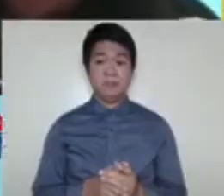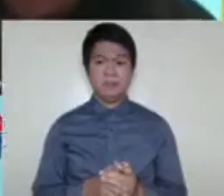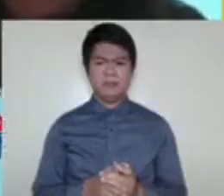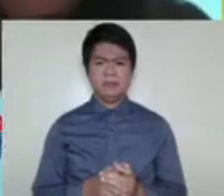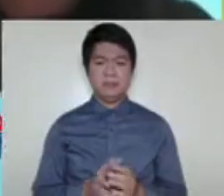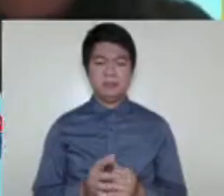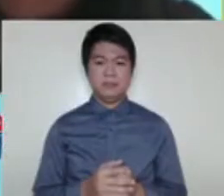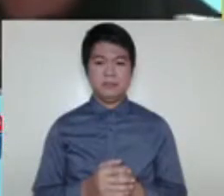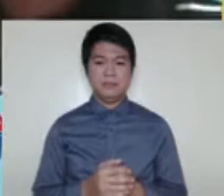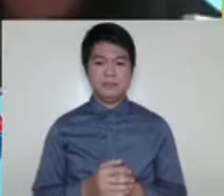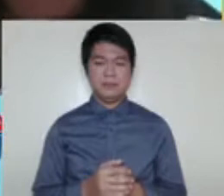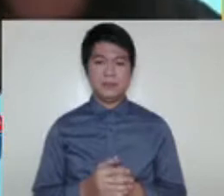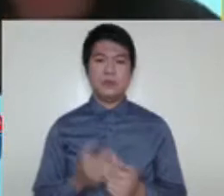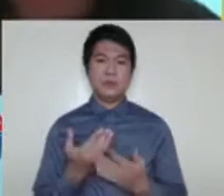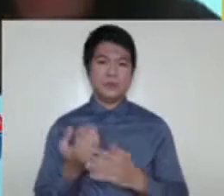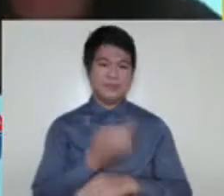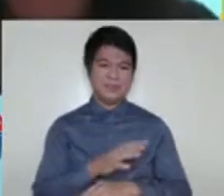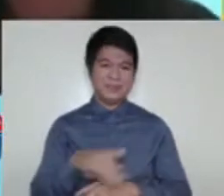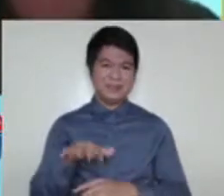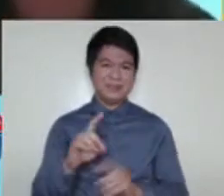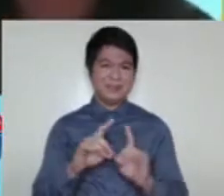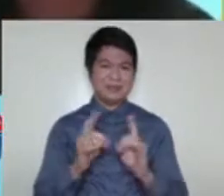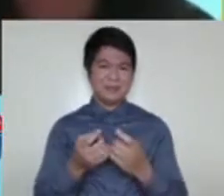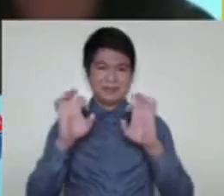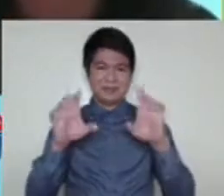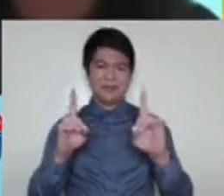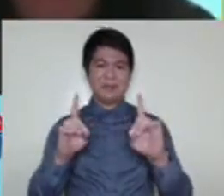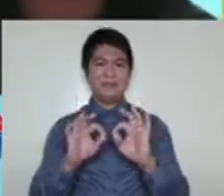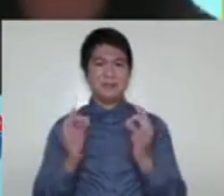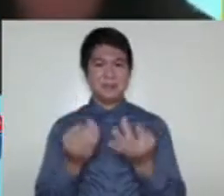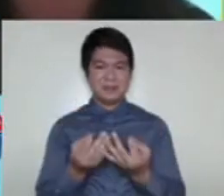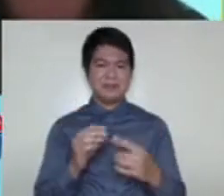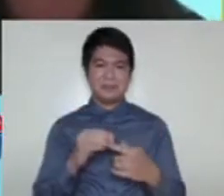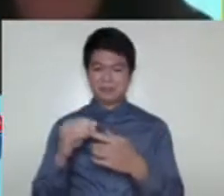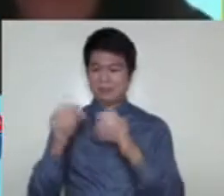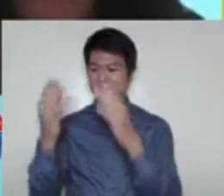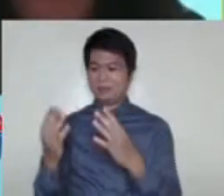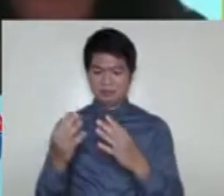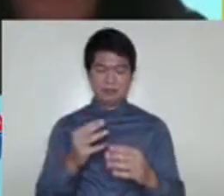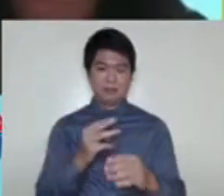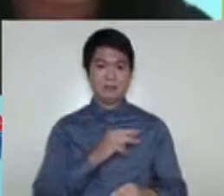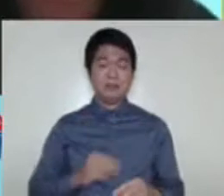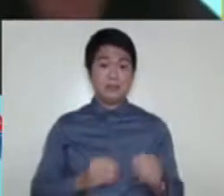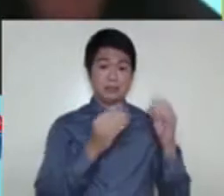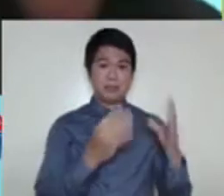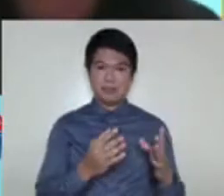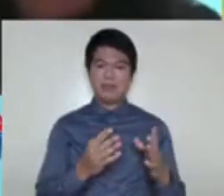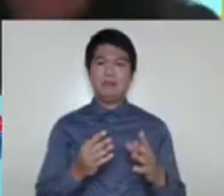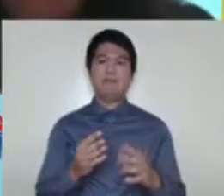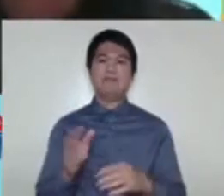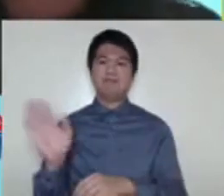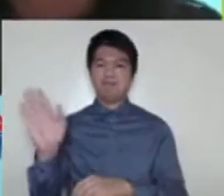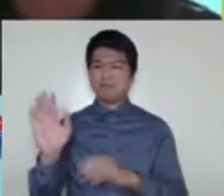Good day to our DepEd family, especially to our teachers, master teachers, and teacher broadcasters watching. I